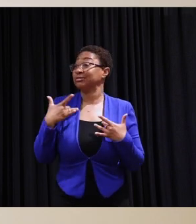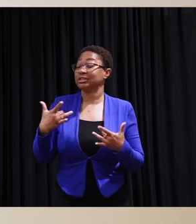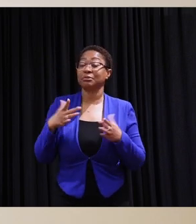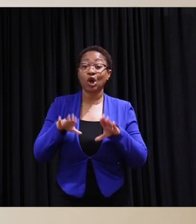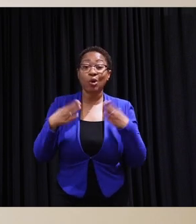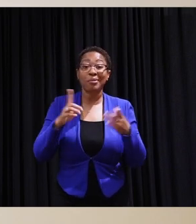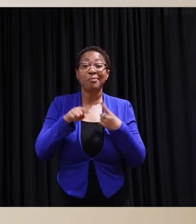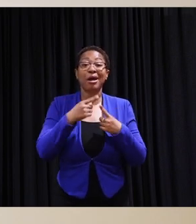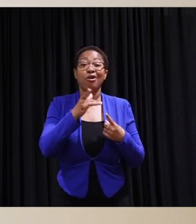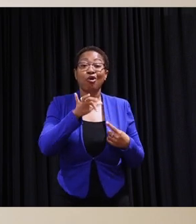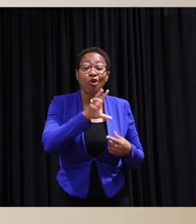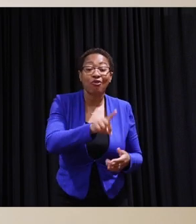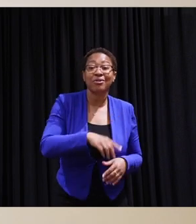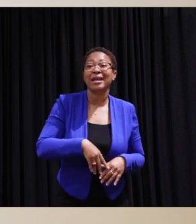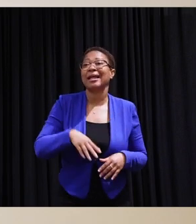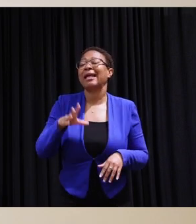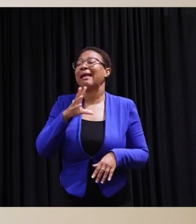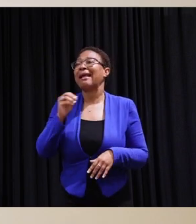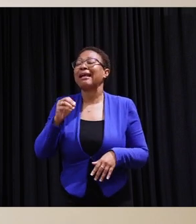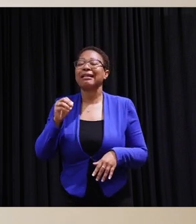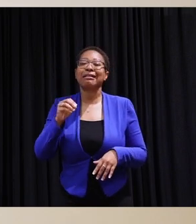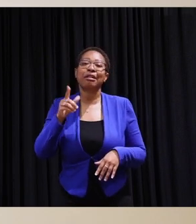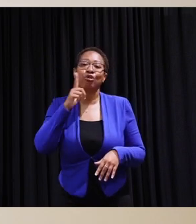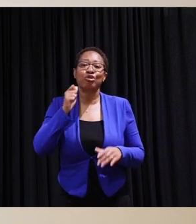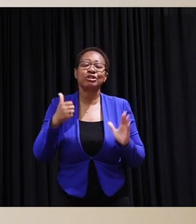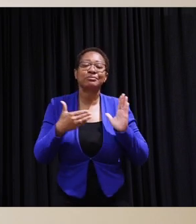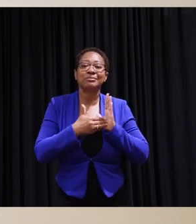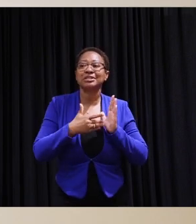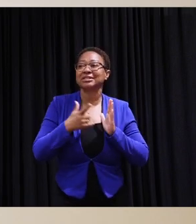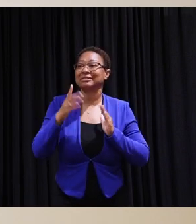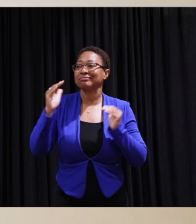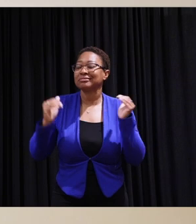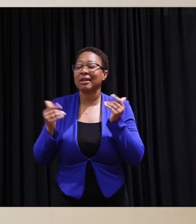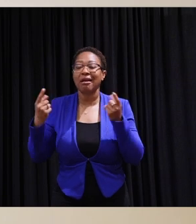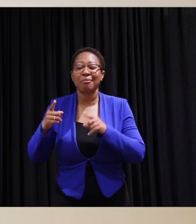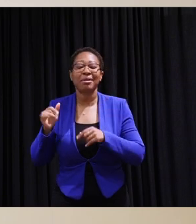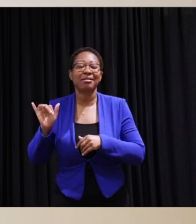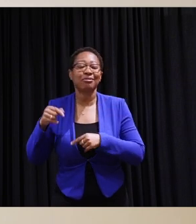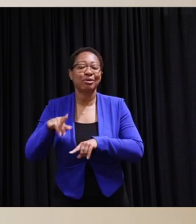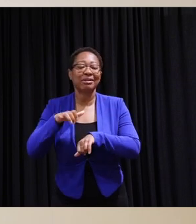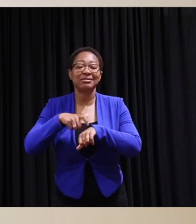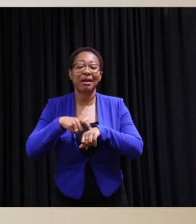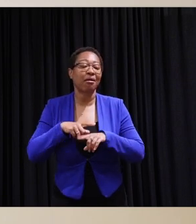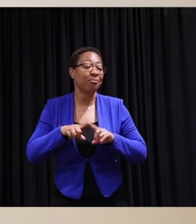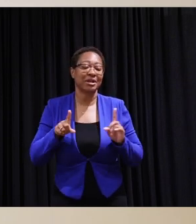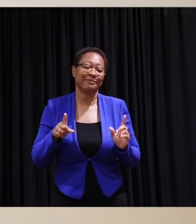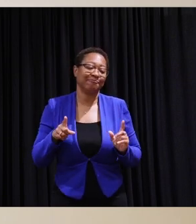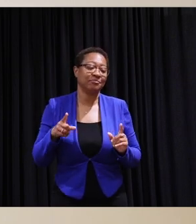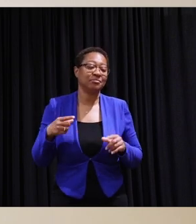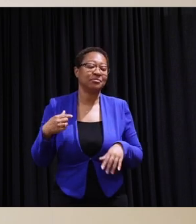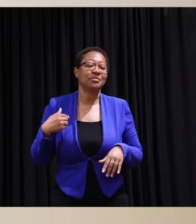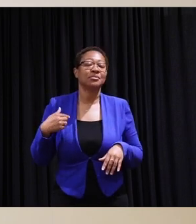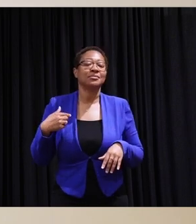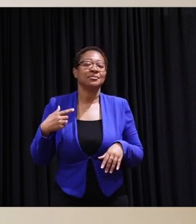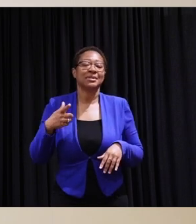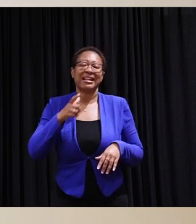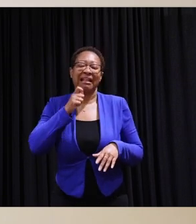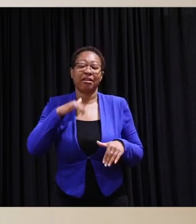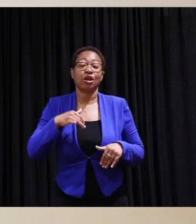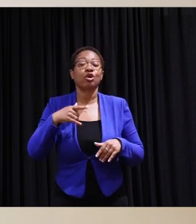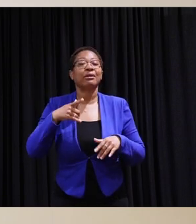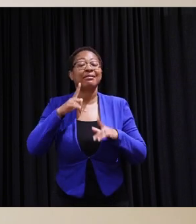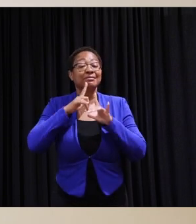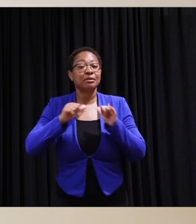about COVID and the racial disparity there and how these things are deep rooted. But again, I think we have to be strategic in thinking